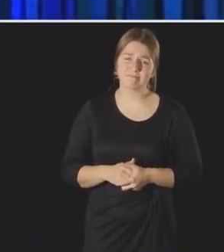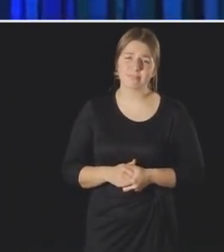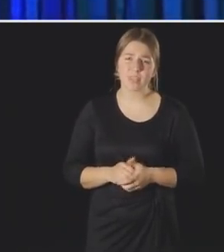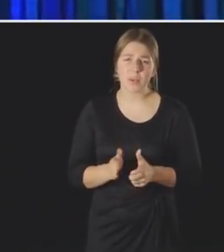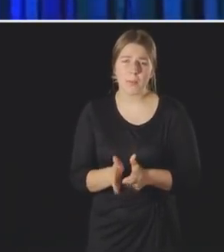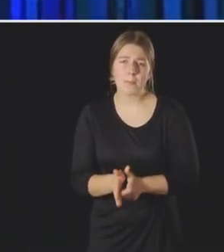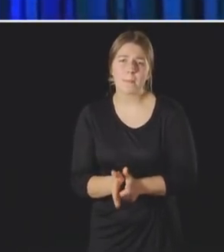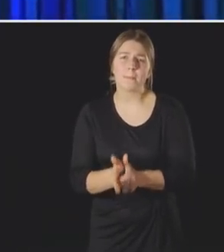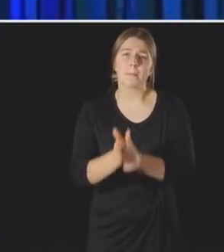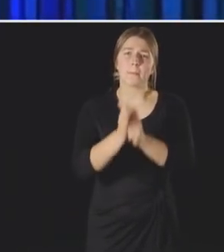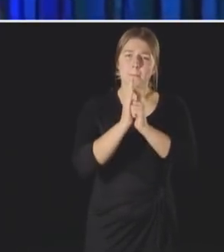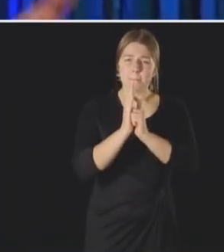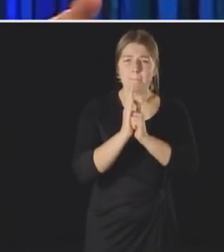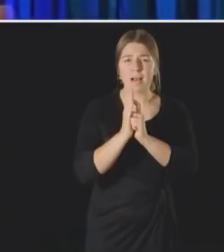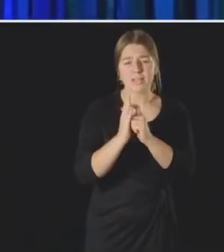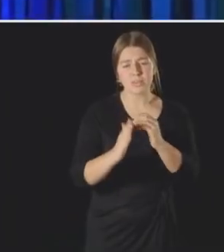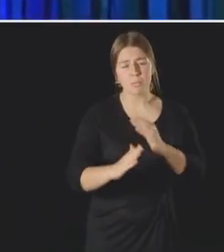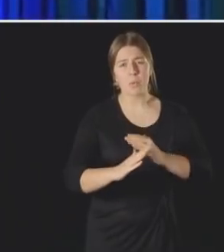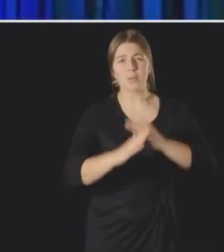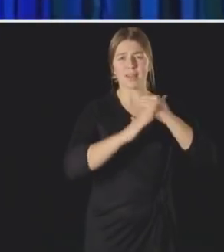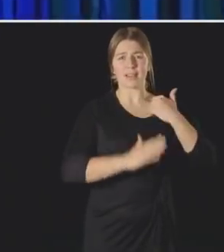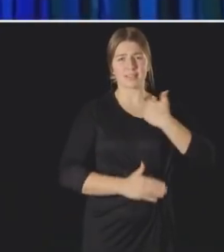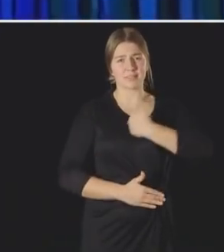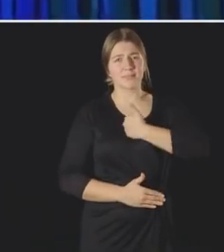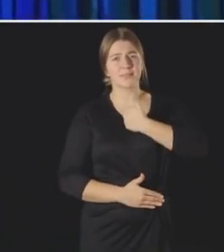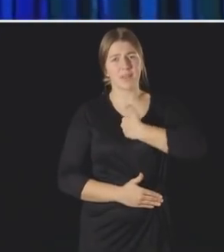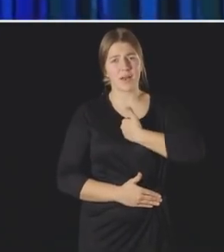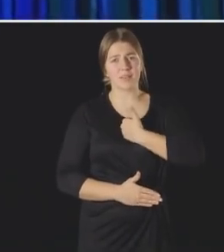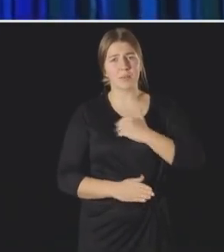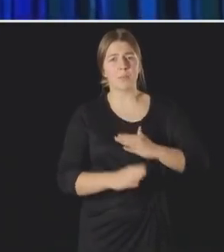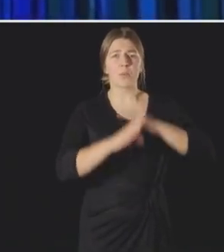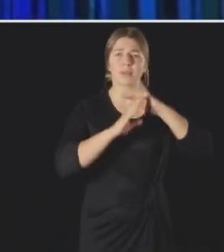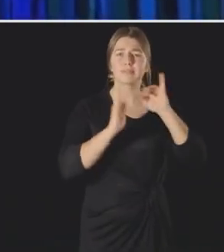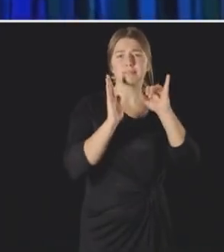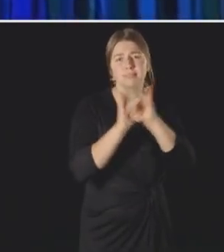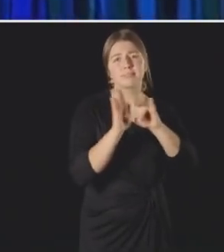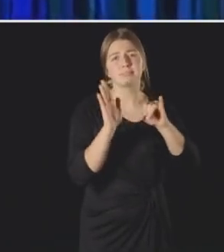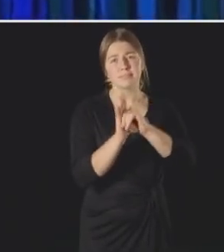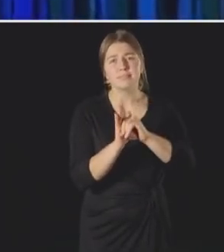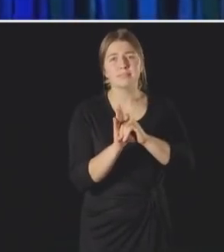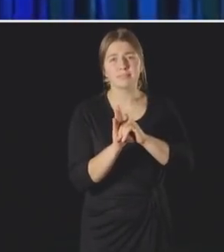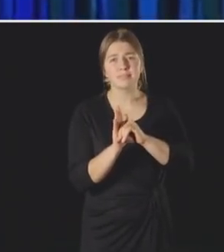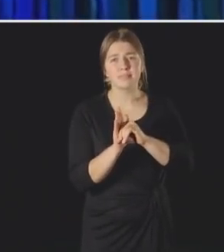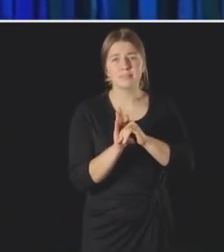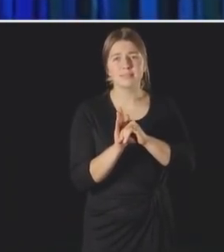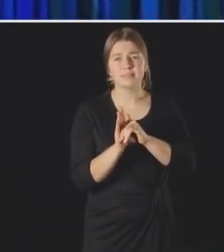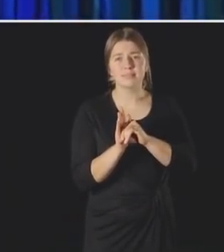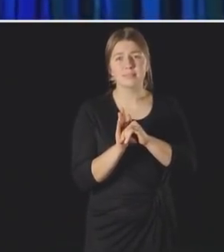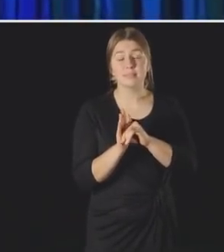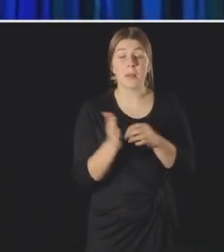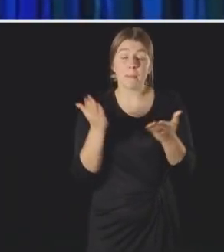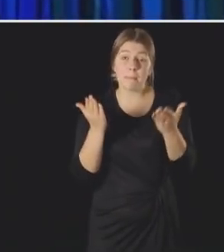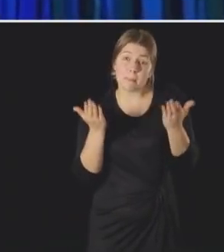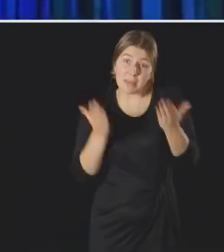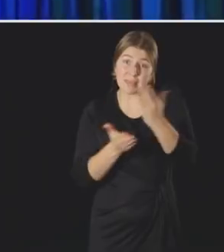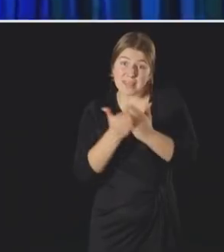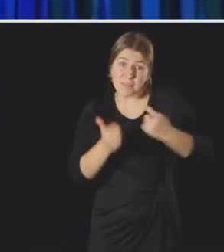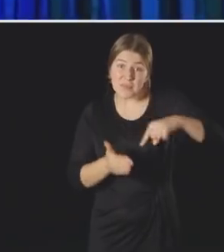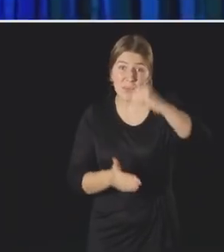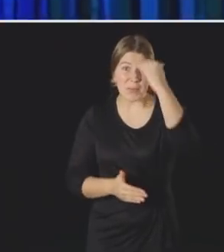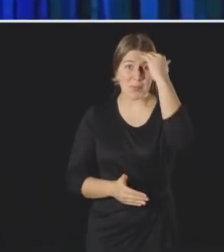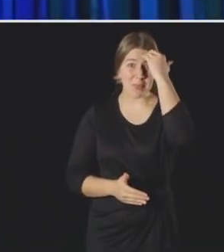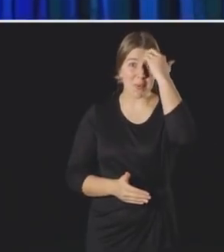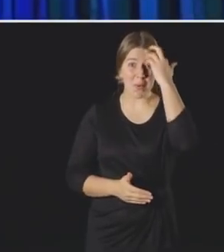ours. For those of you who have already done your homework on risk management and data security,